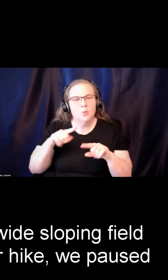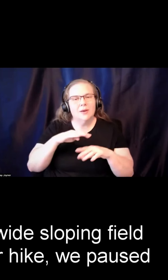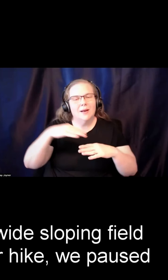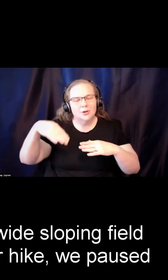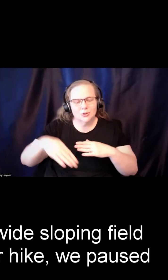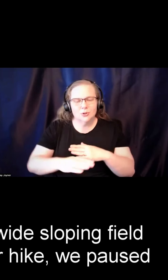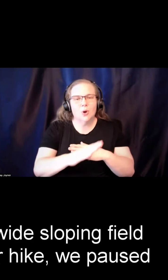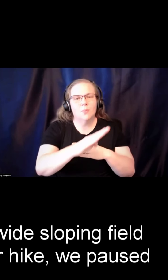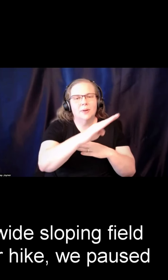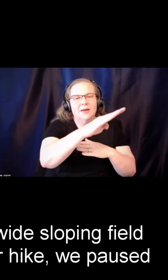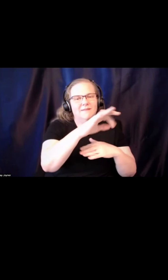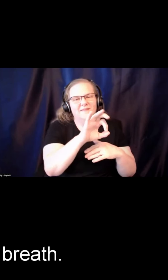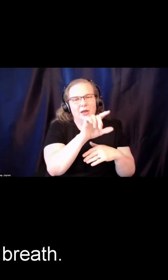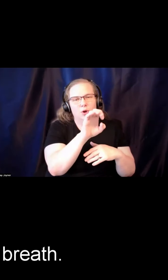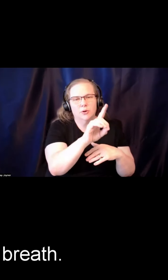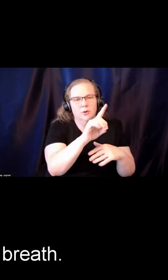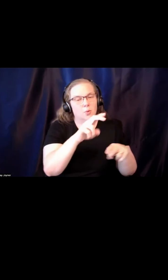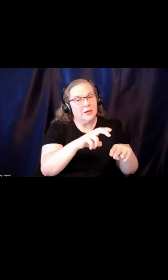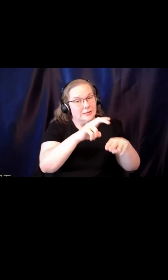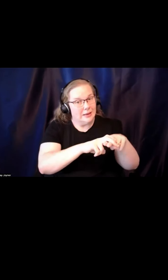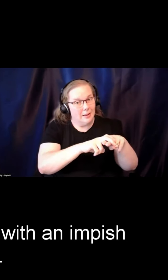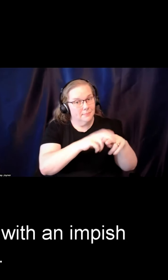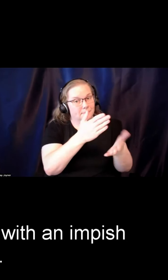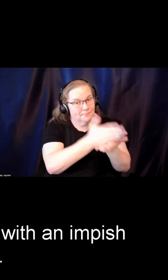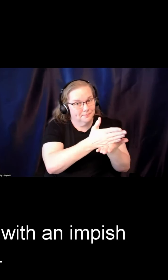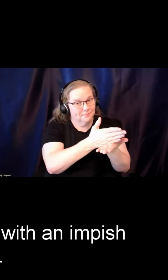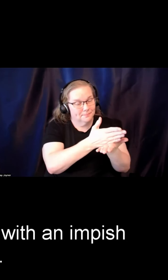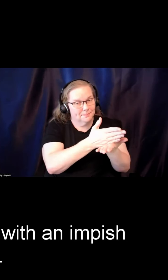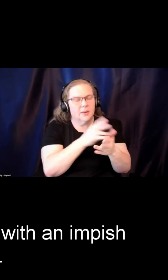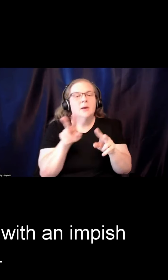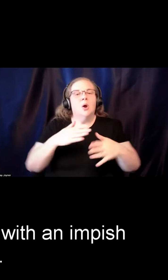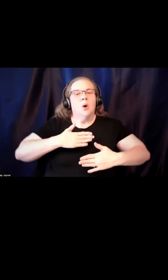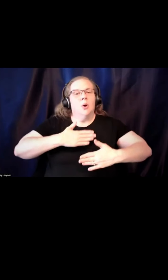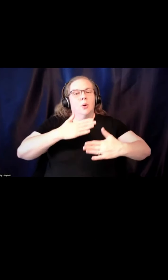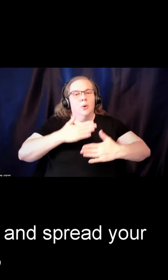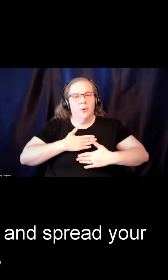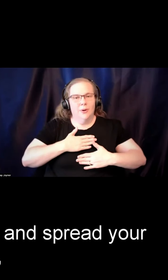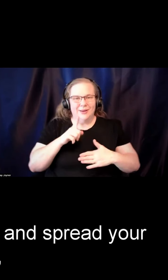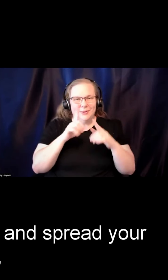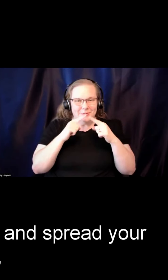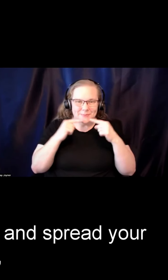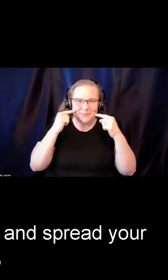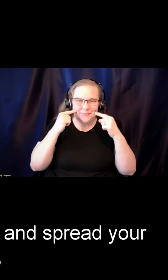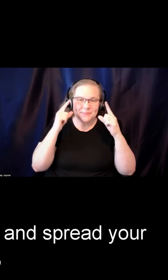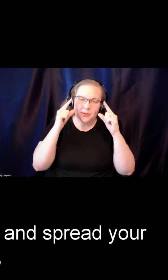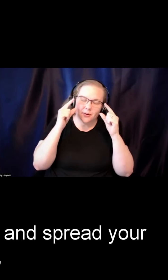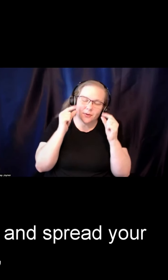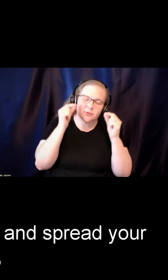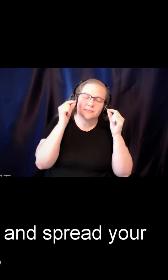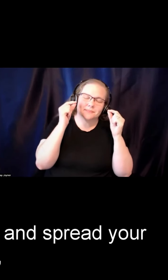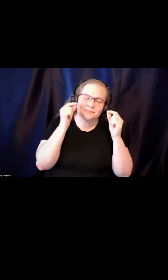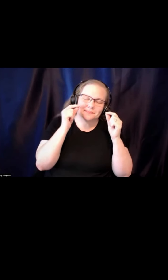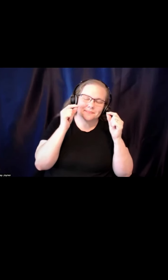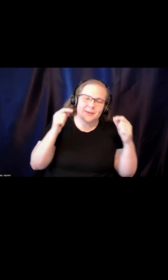the summit of our hike, we paused to catch our breath. You looked around with an impish smile. You closed your eyes and